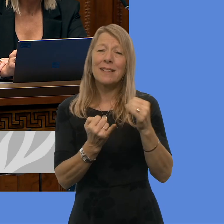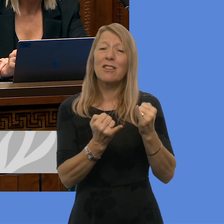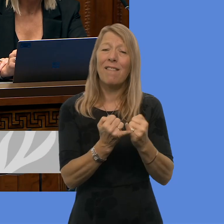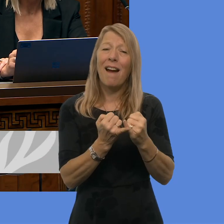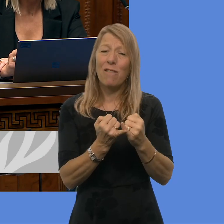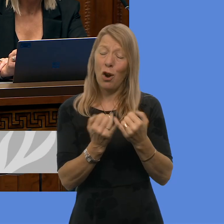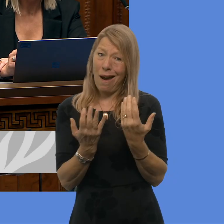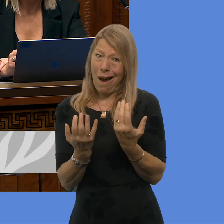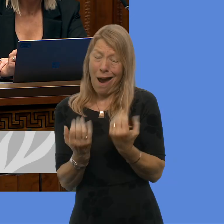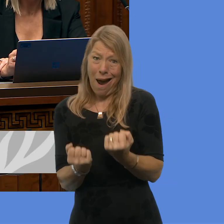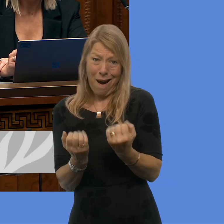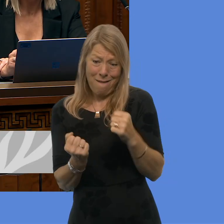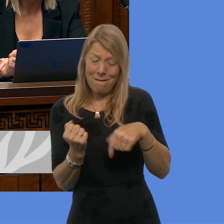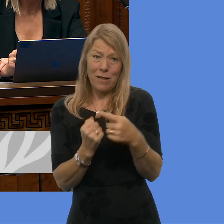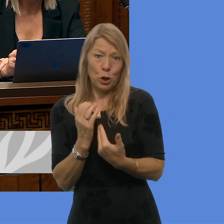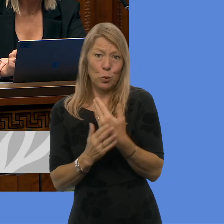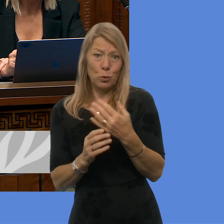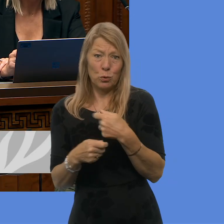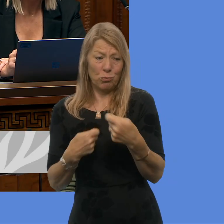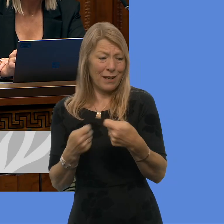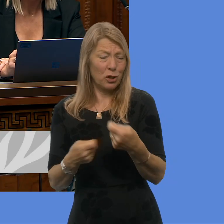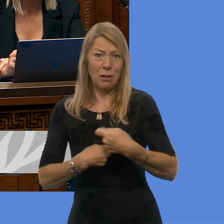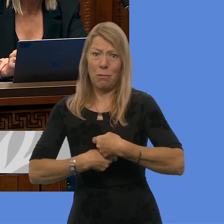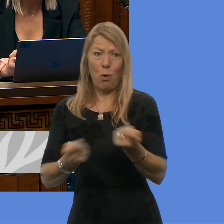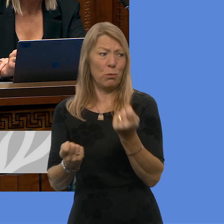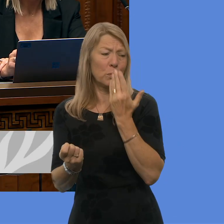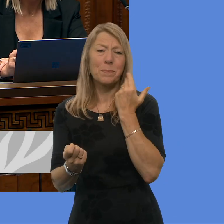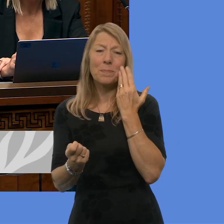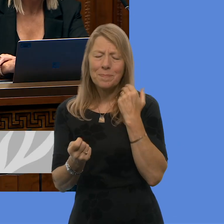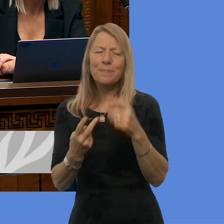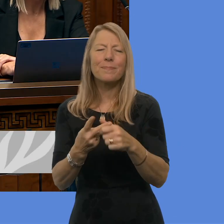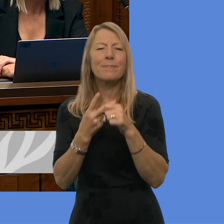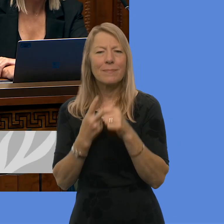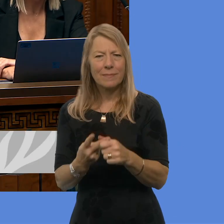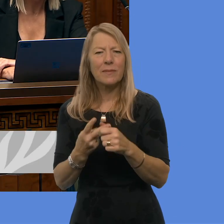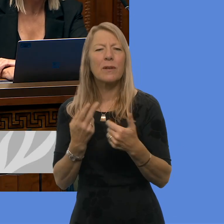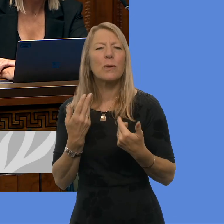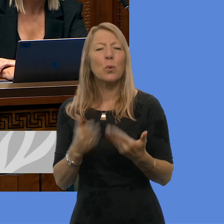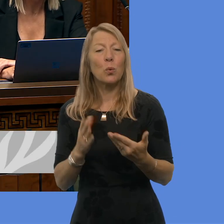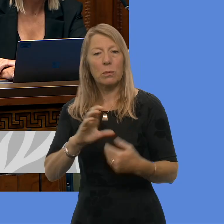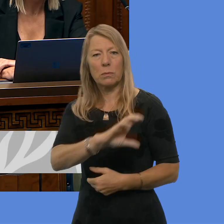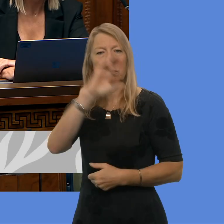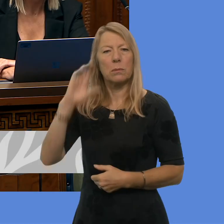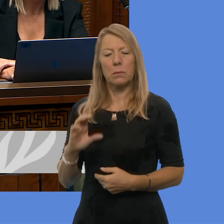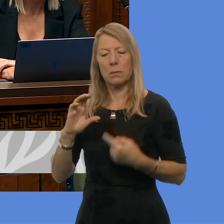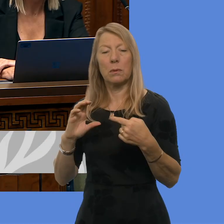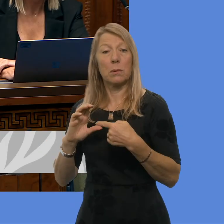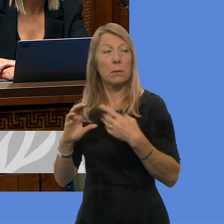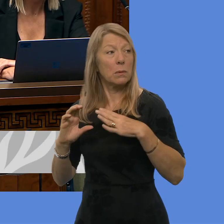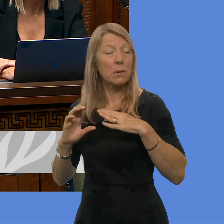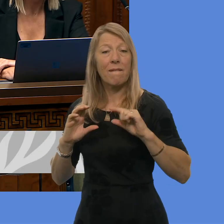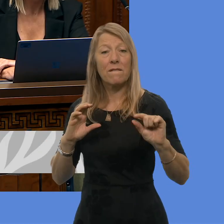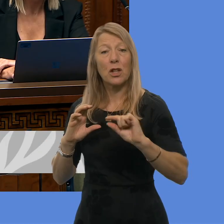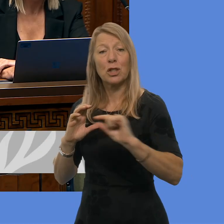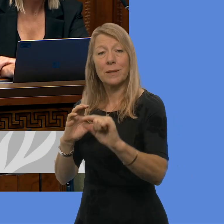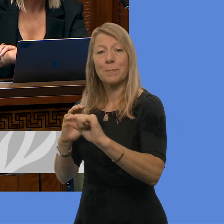strategy, and we've also opened a funding call for the 26-28 Victim Support Programme, and that call will